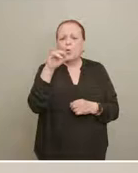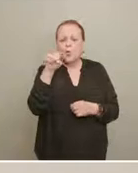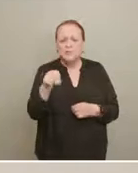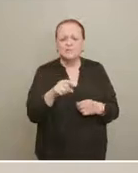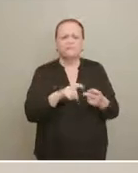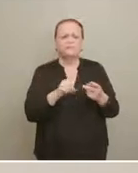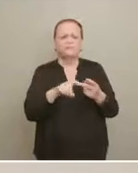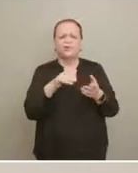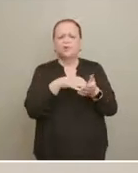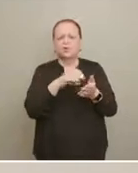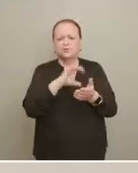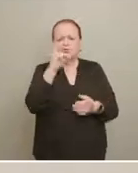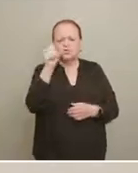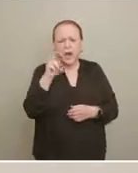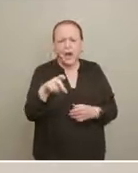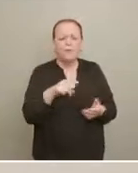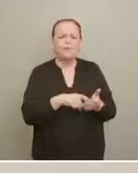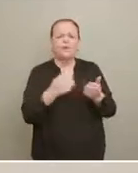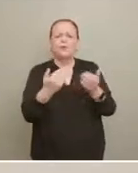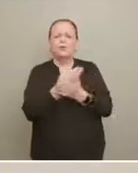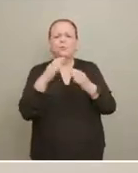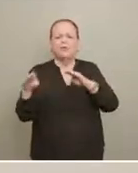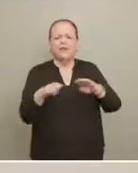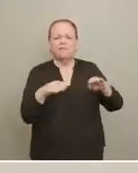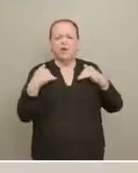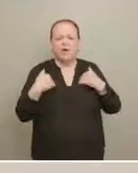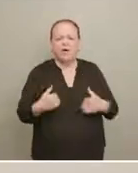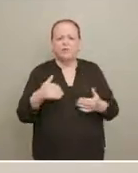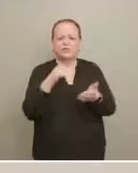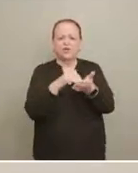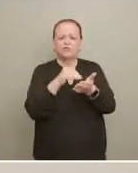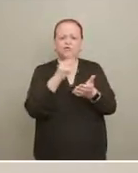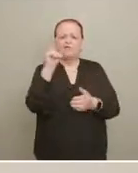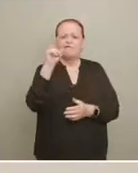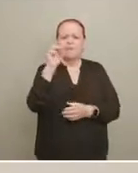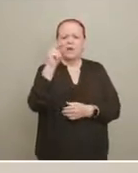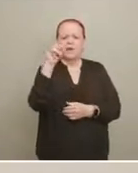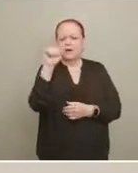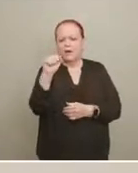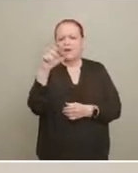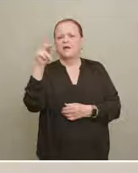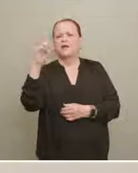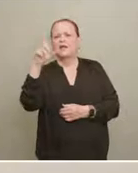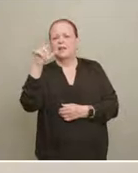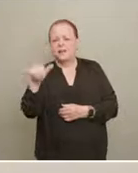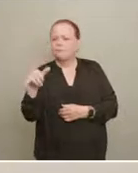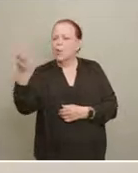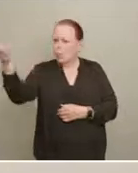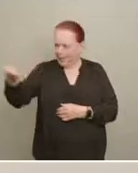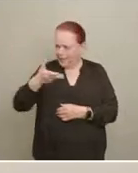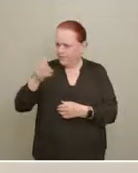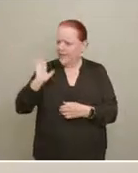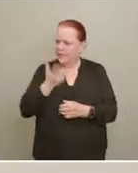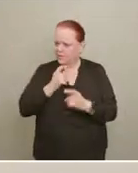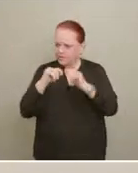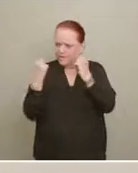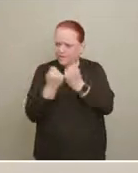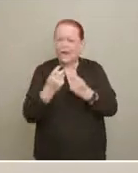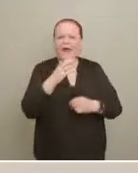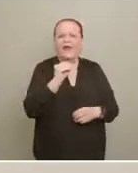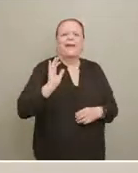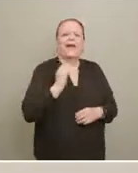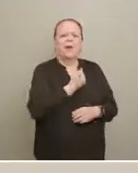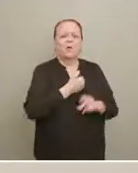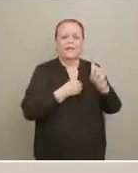Chow, our new Behavioral Health Director, Dr. Veronica Kelly, and welcome to the team, as well as our District